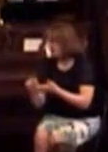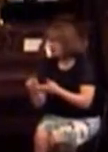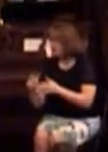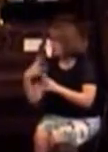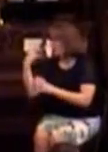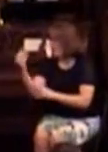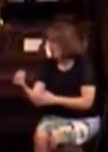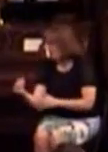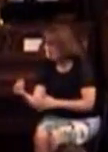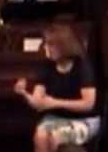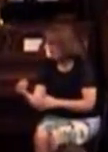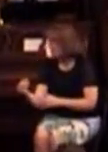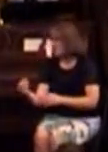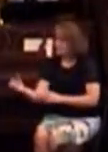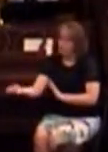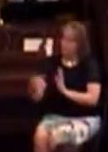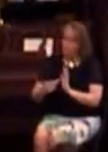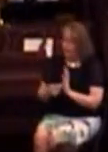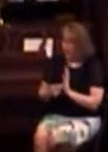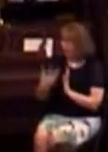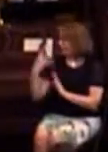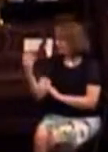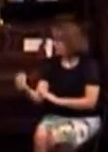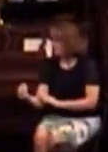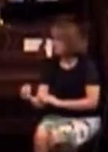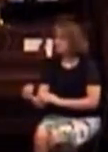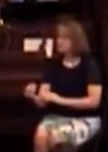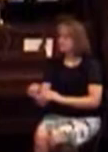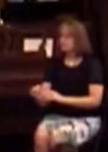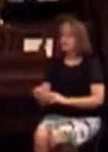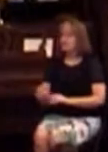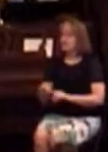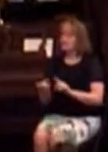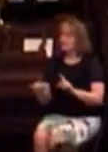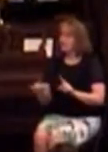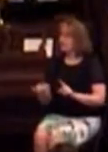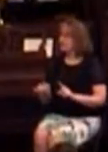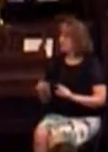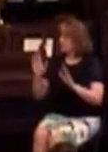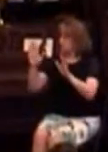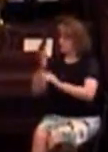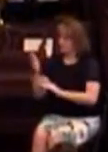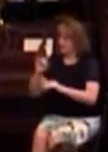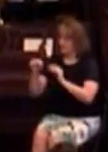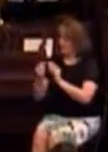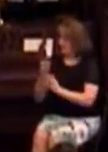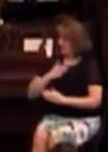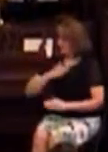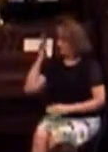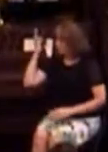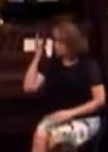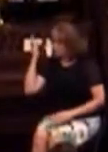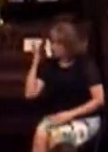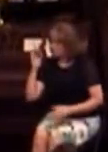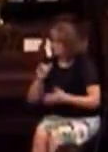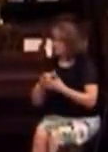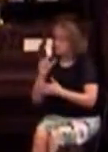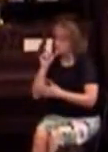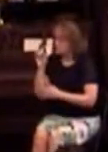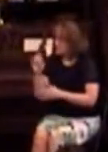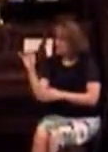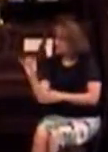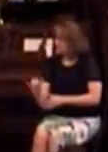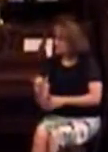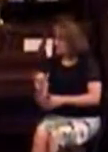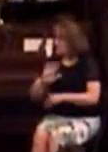singular question every week, it's like a standalone. You don't have to be here the previous week to get the, you know, you can fit it and figure it out. And so I want to